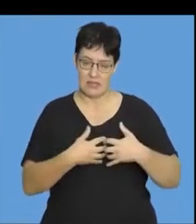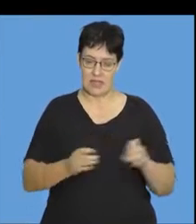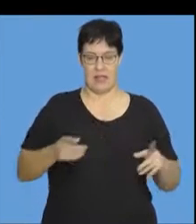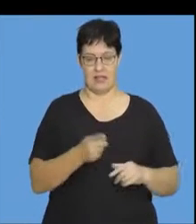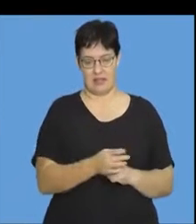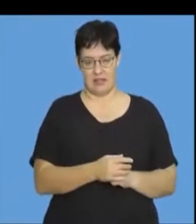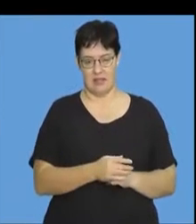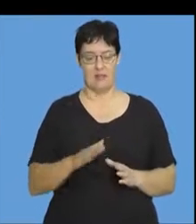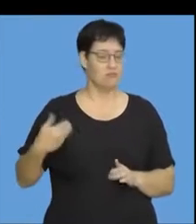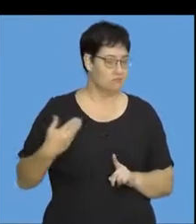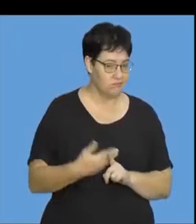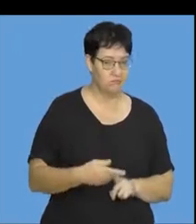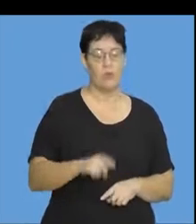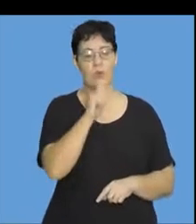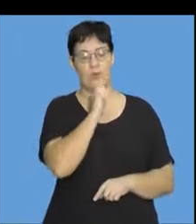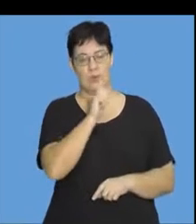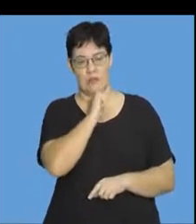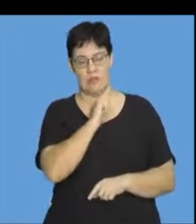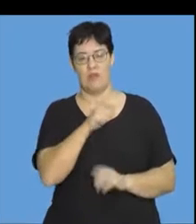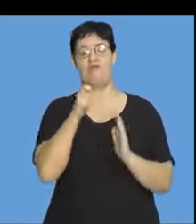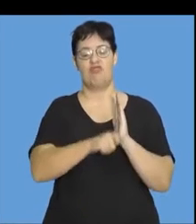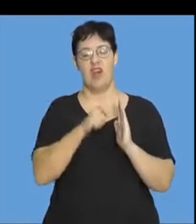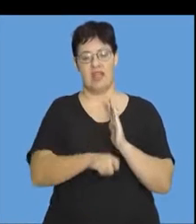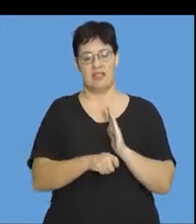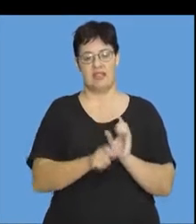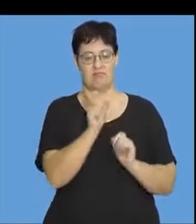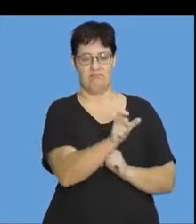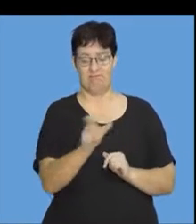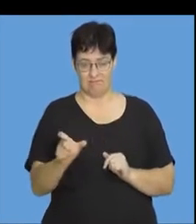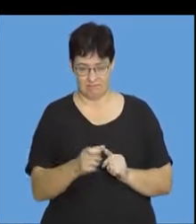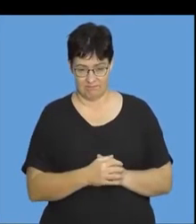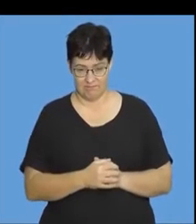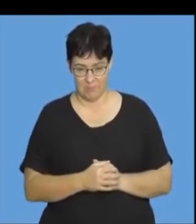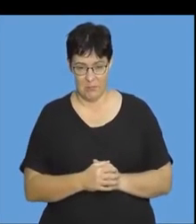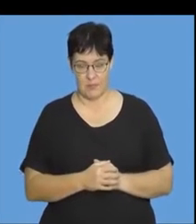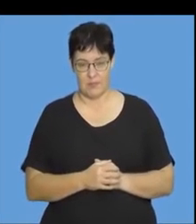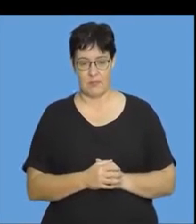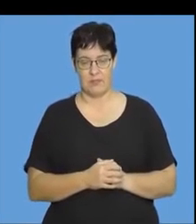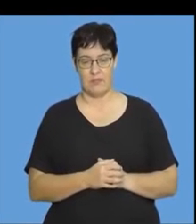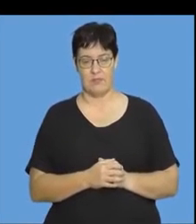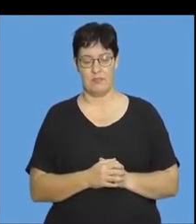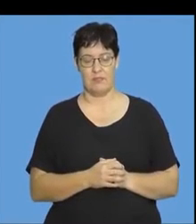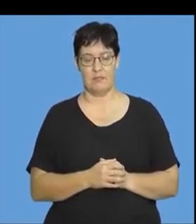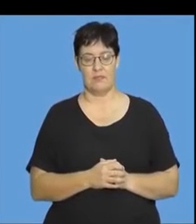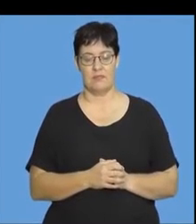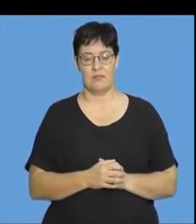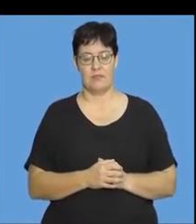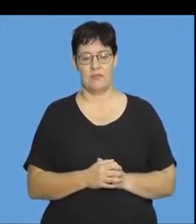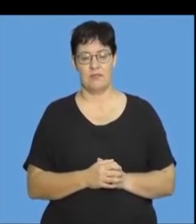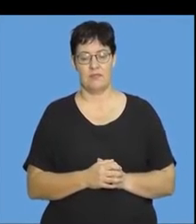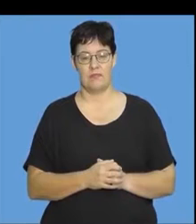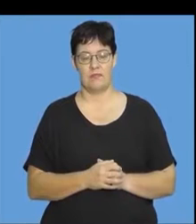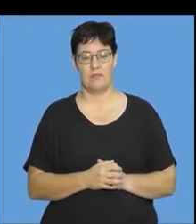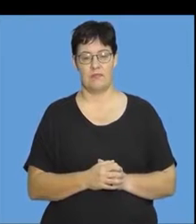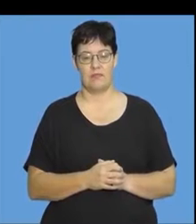there until you are used to rewriting certain terms in exponential form. Now, let's